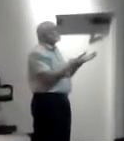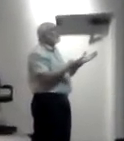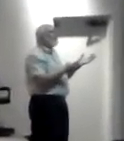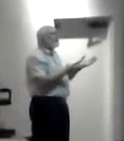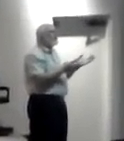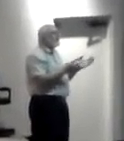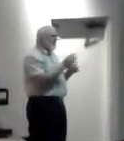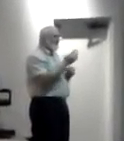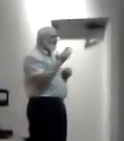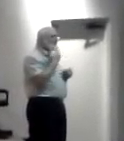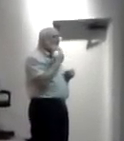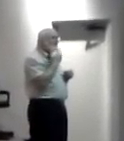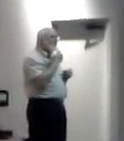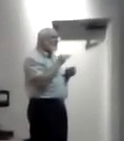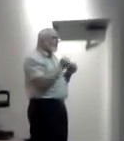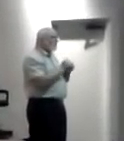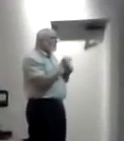Seasoned with salt.